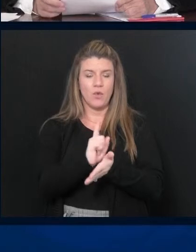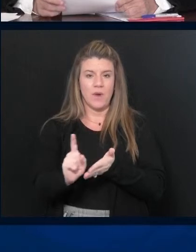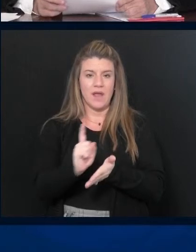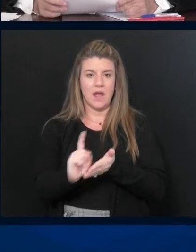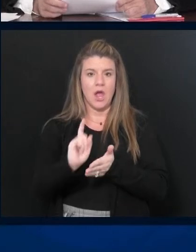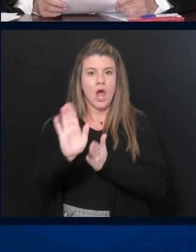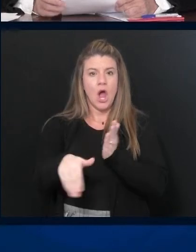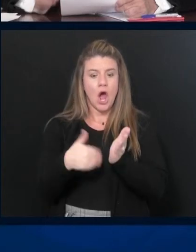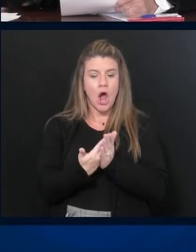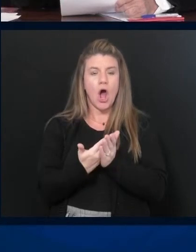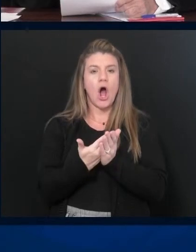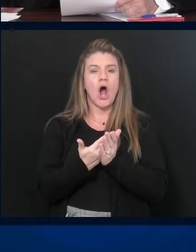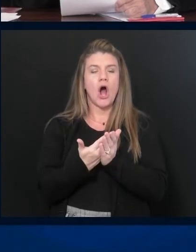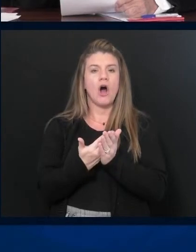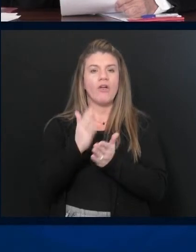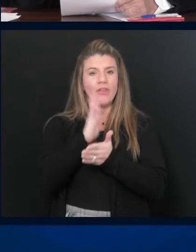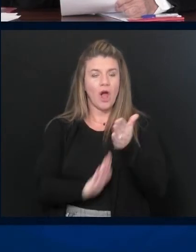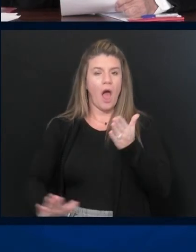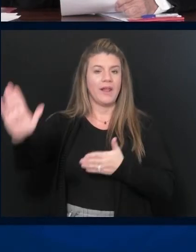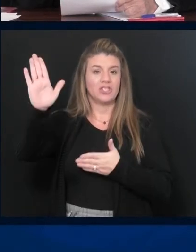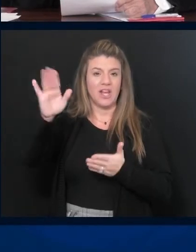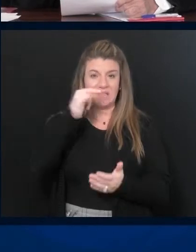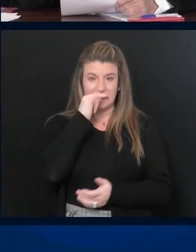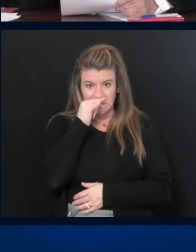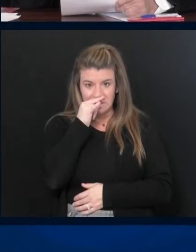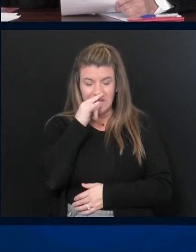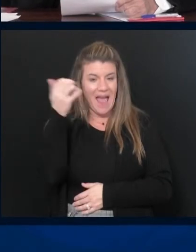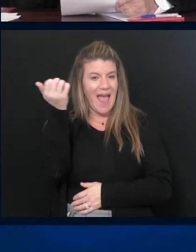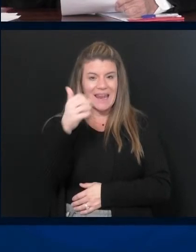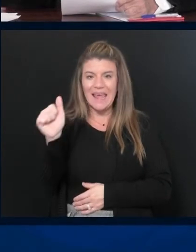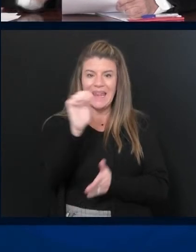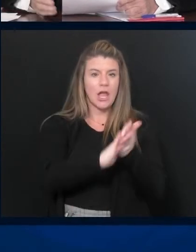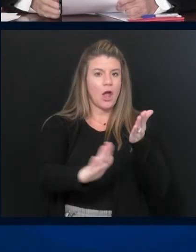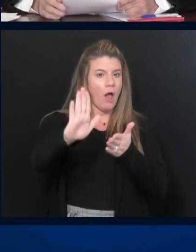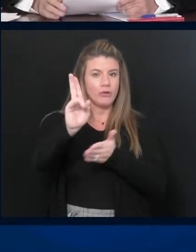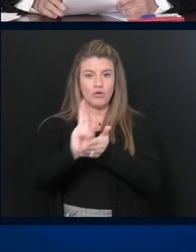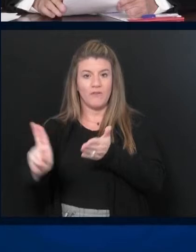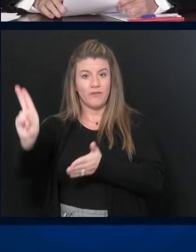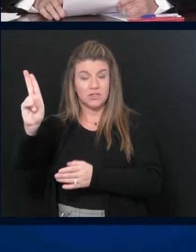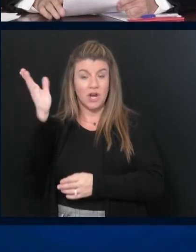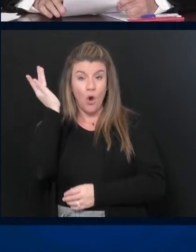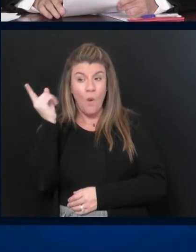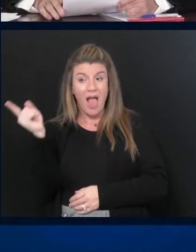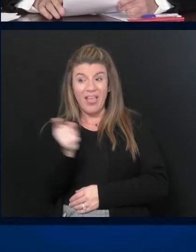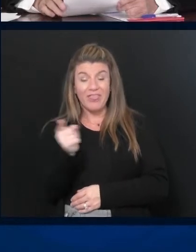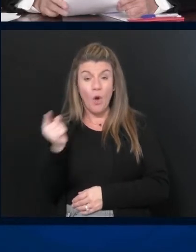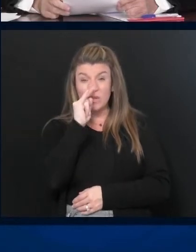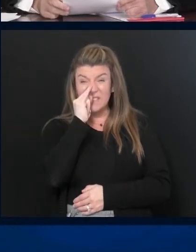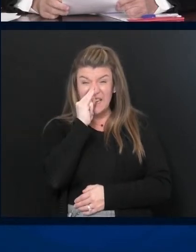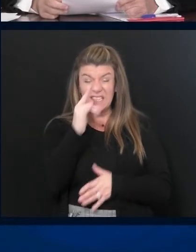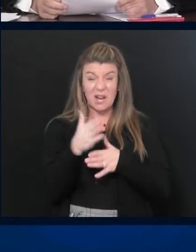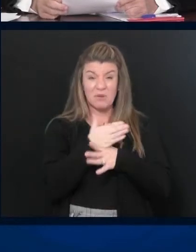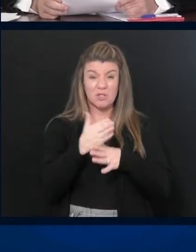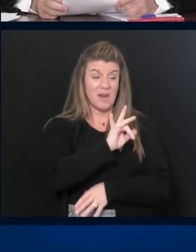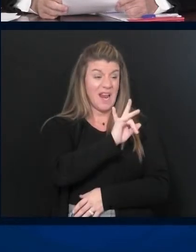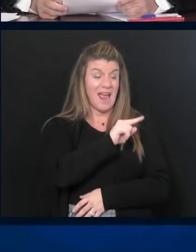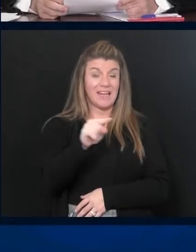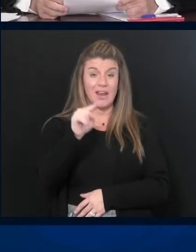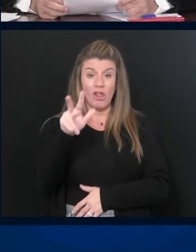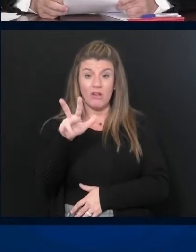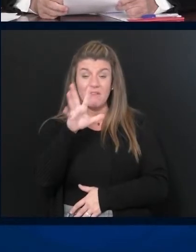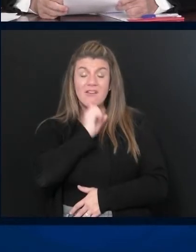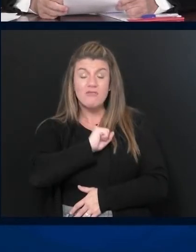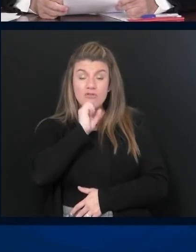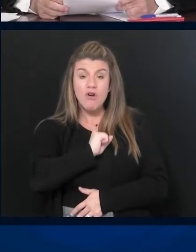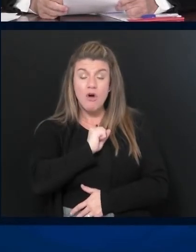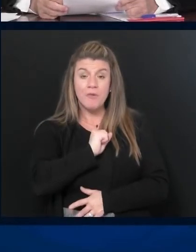test all the kids at all of our colleges and universities and everything, because those kids that are 18 to 35 years of